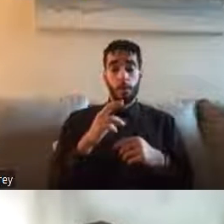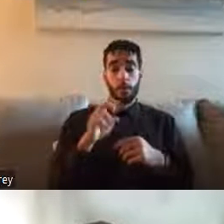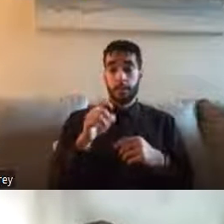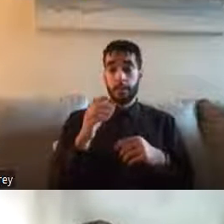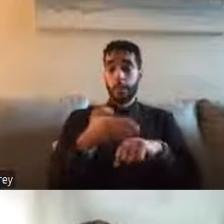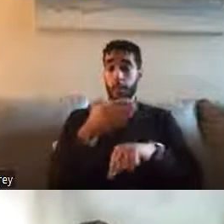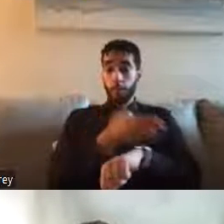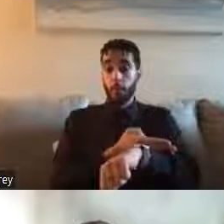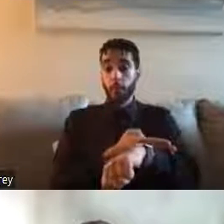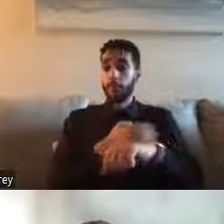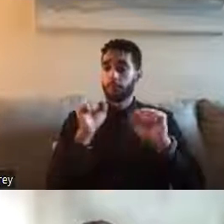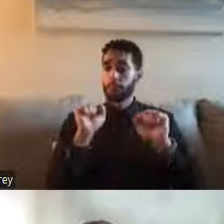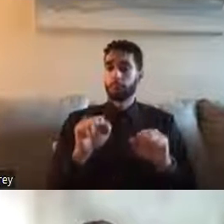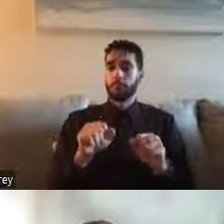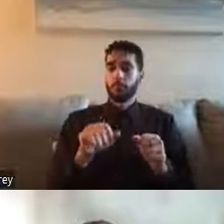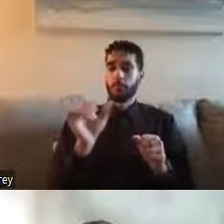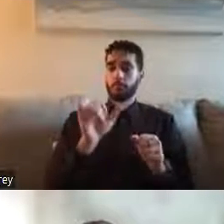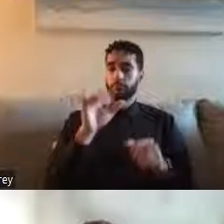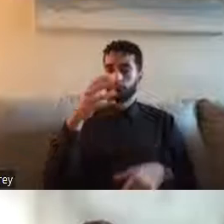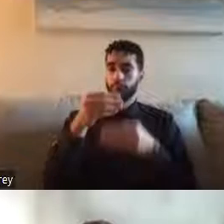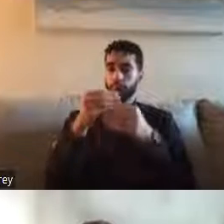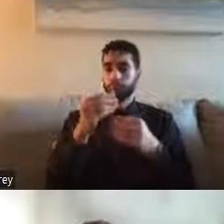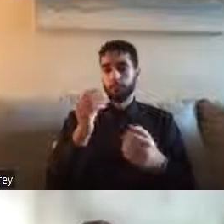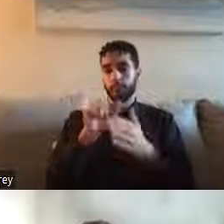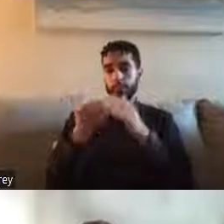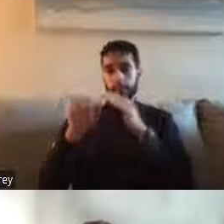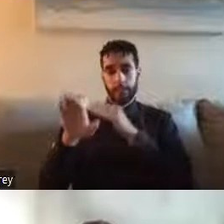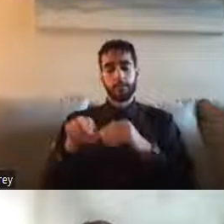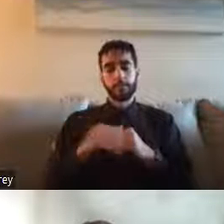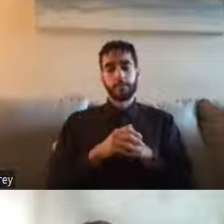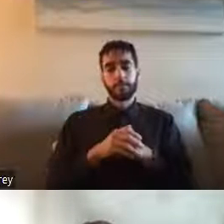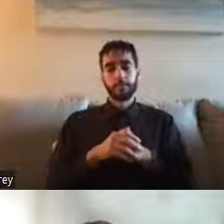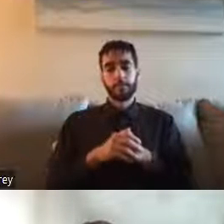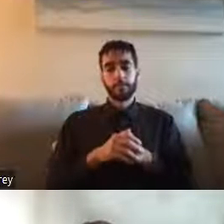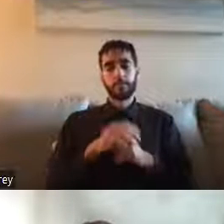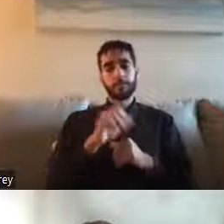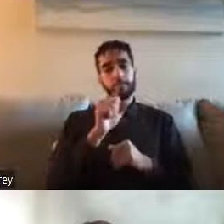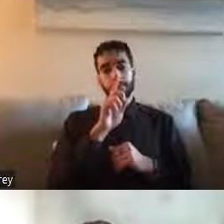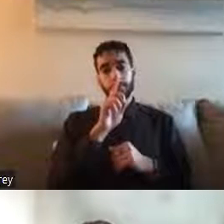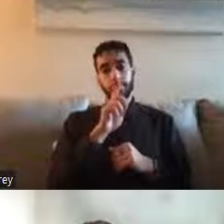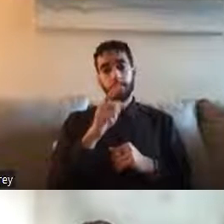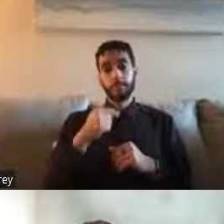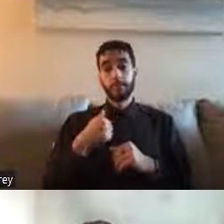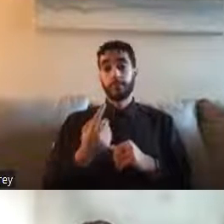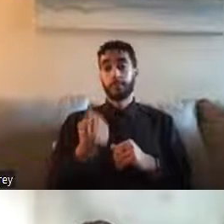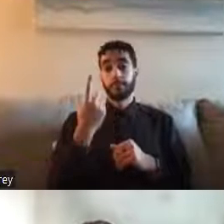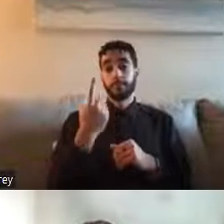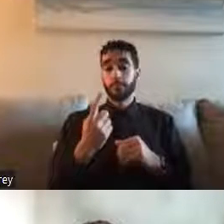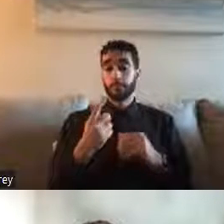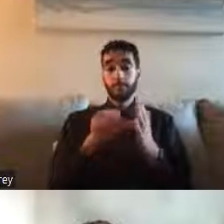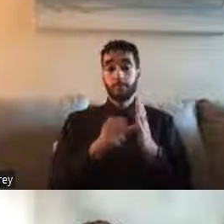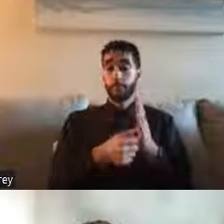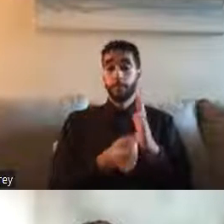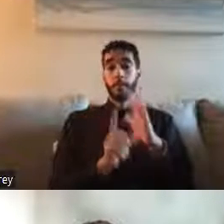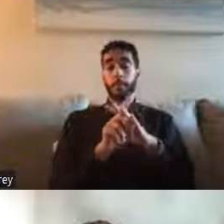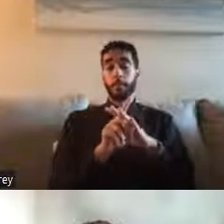in the letter that goes to Secretary Galy. Because one of the things that really stuck out to me in Celine's presentation was that